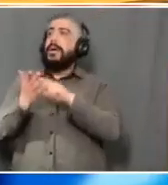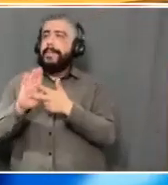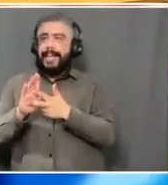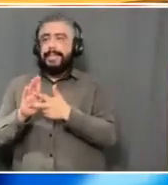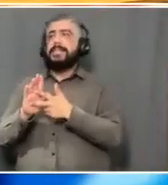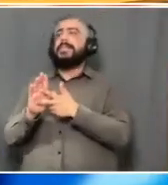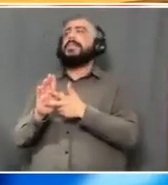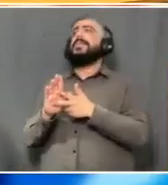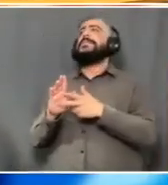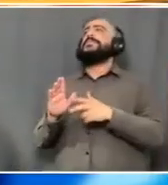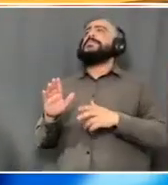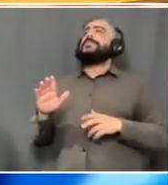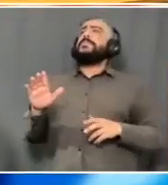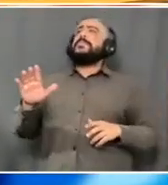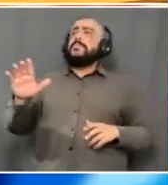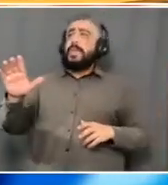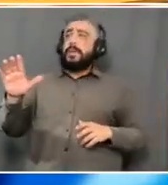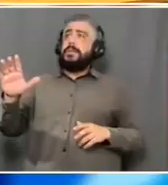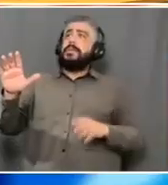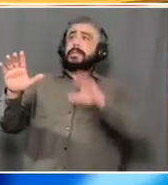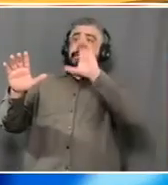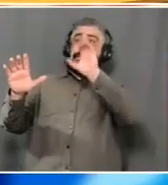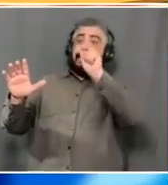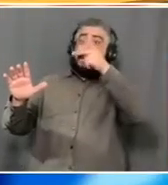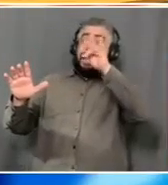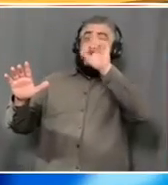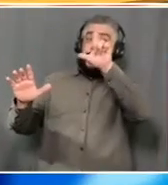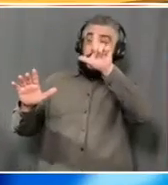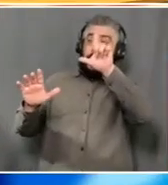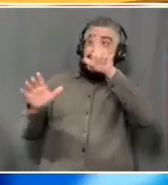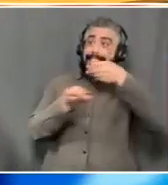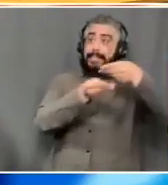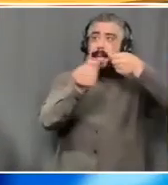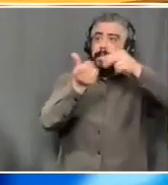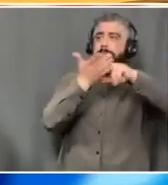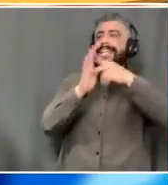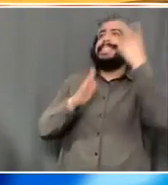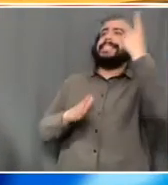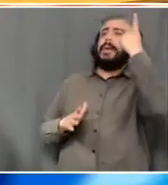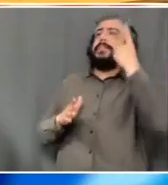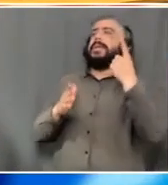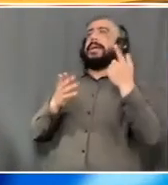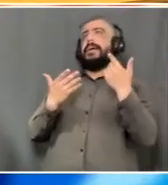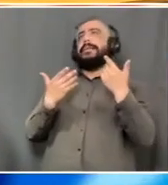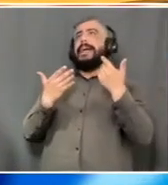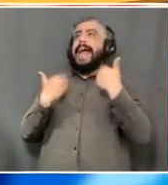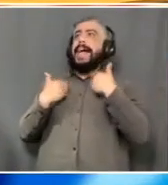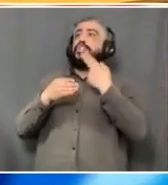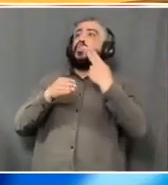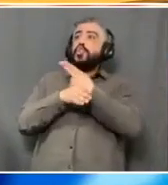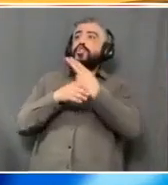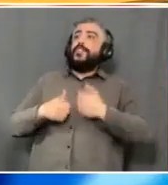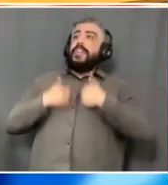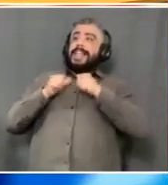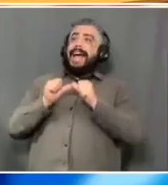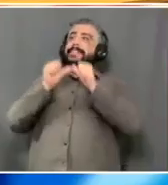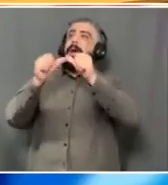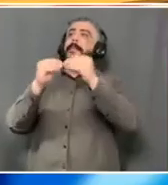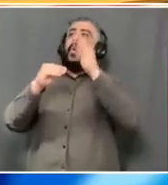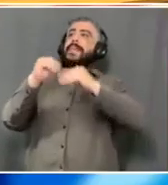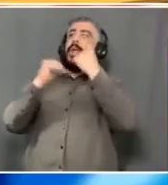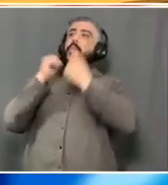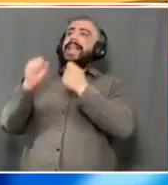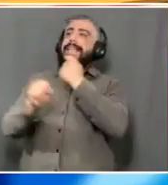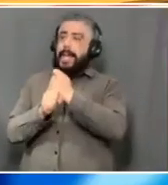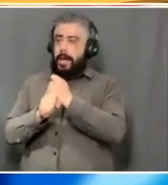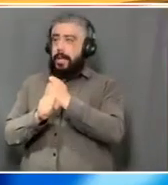terms. So a capital expense is something that has basically a useful life of more than a year. So that's